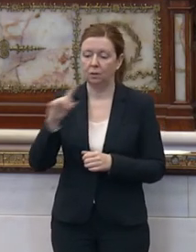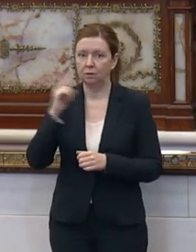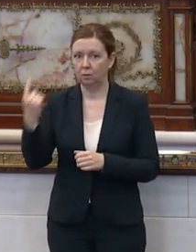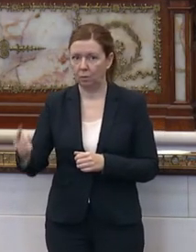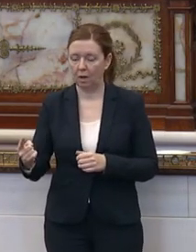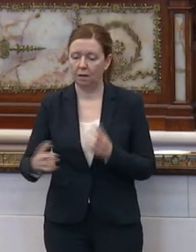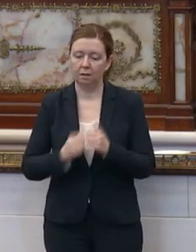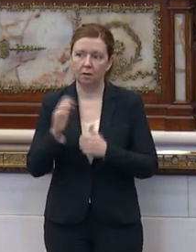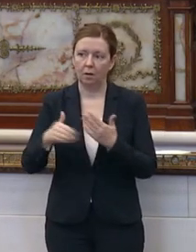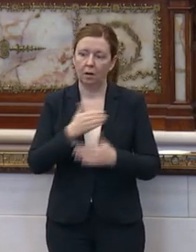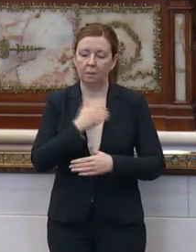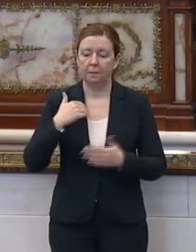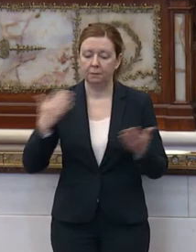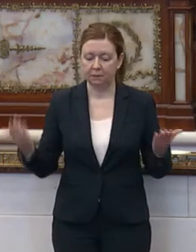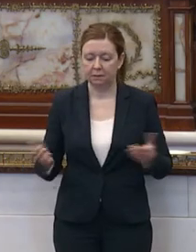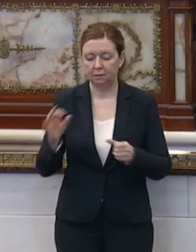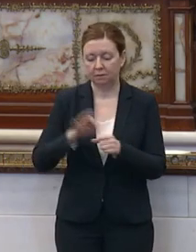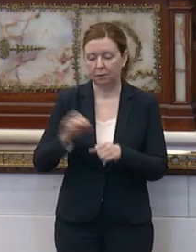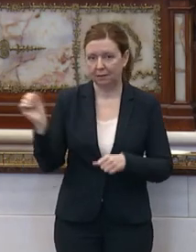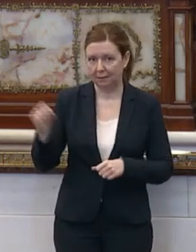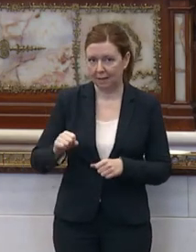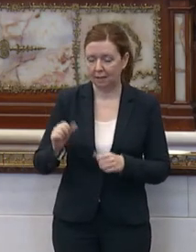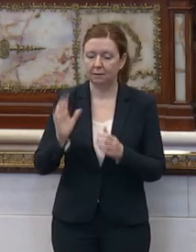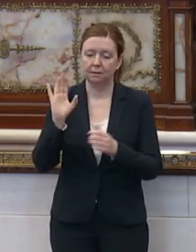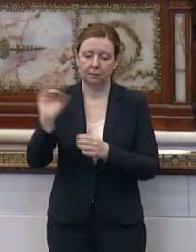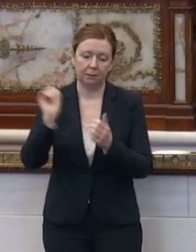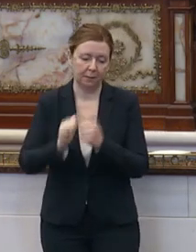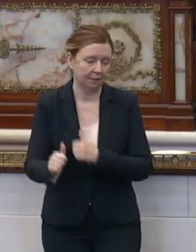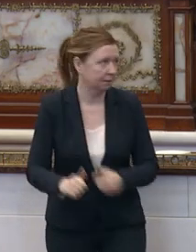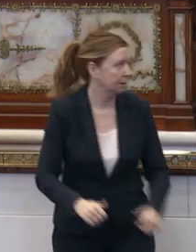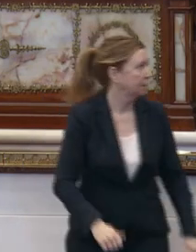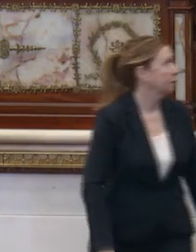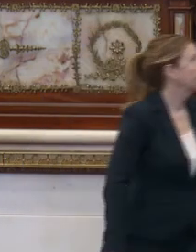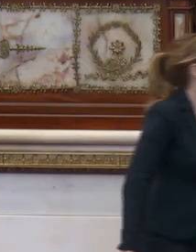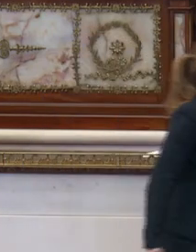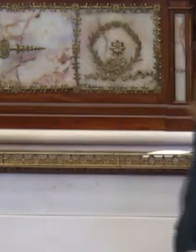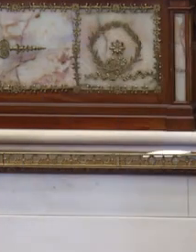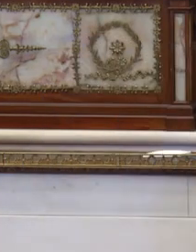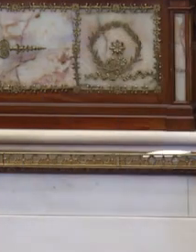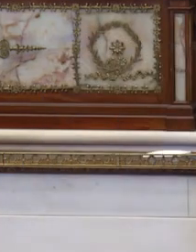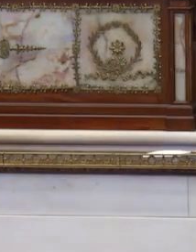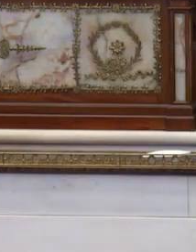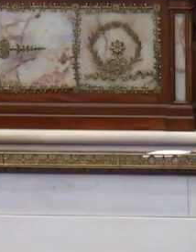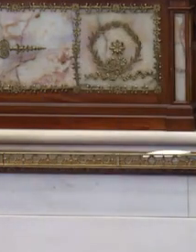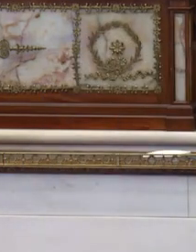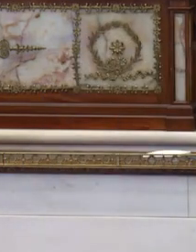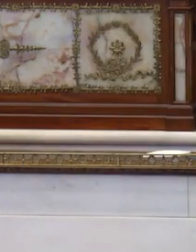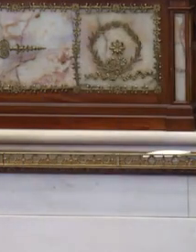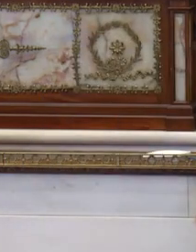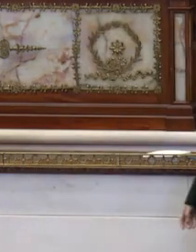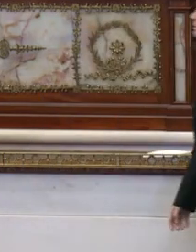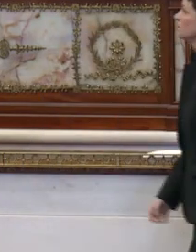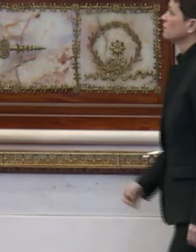1. A majority of all members present voting in the affirmative, the bill passes. Mr. Decker, please read the title of bill